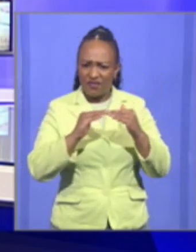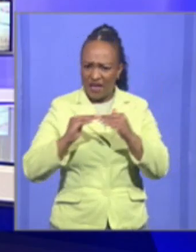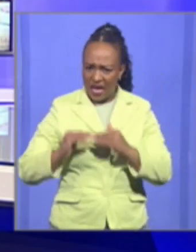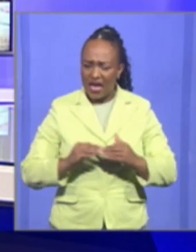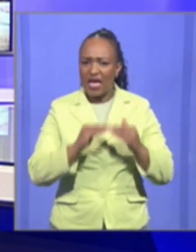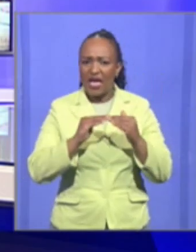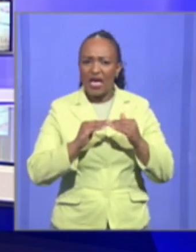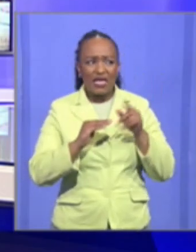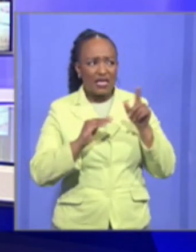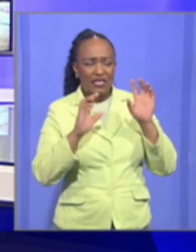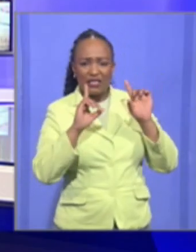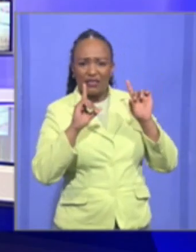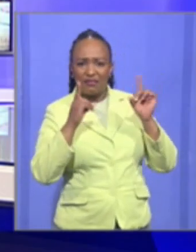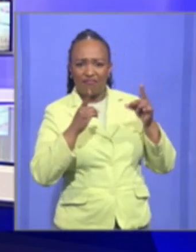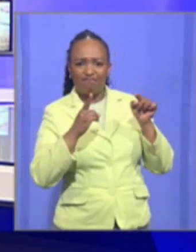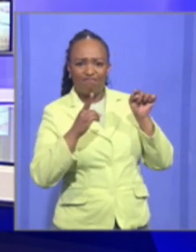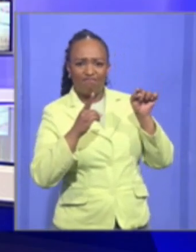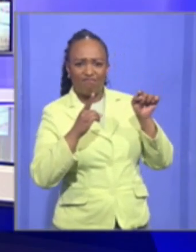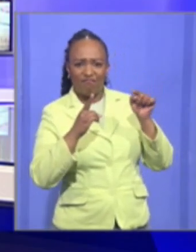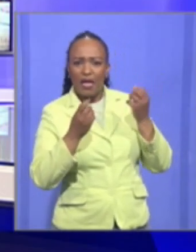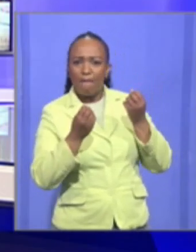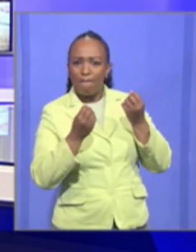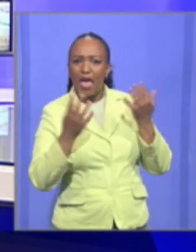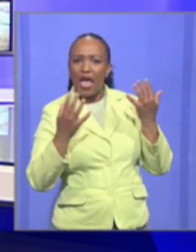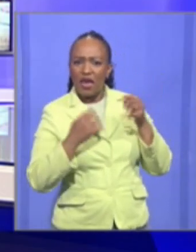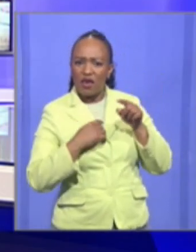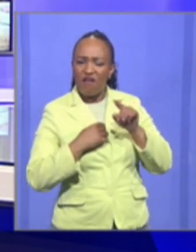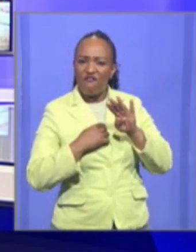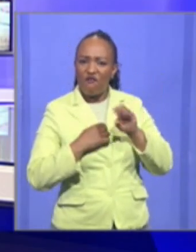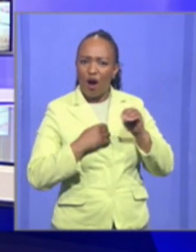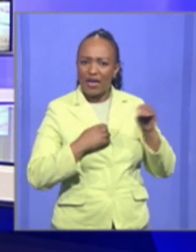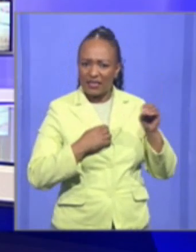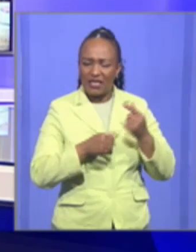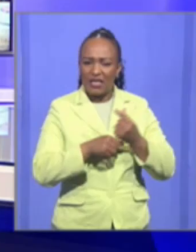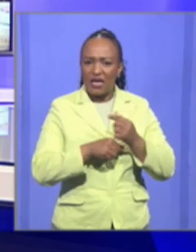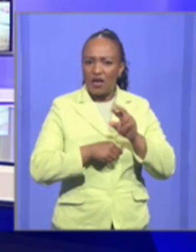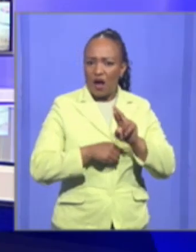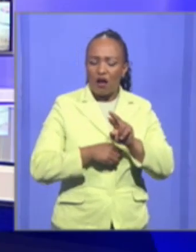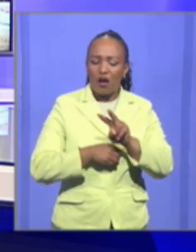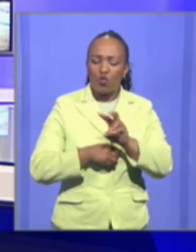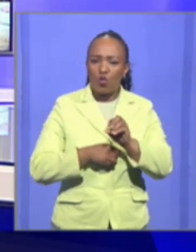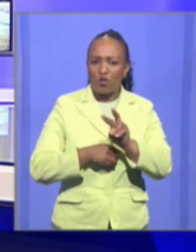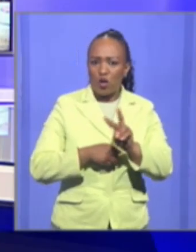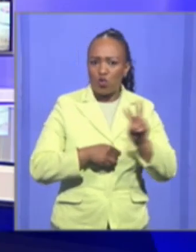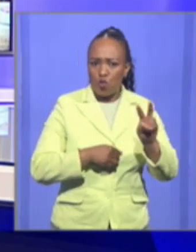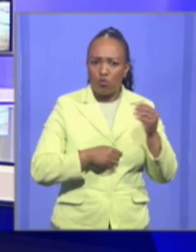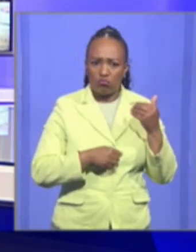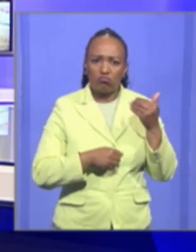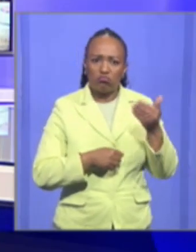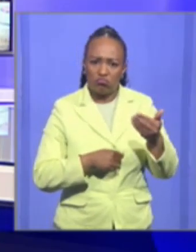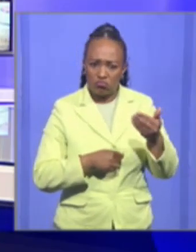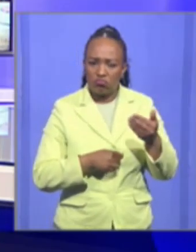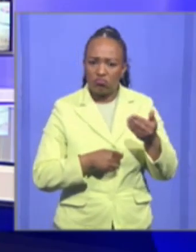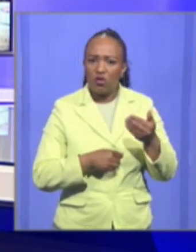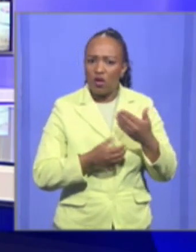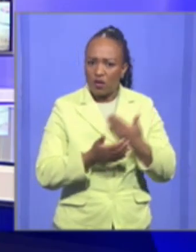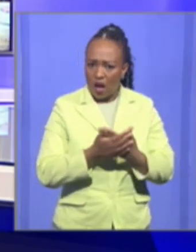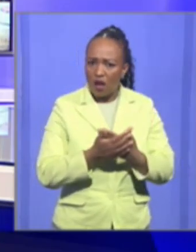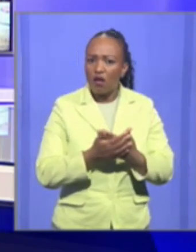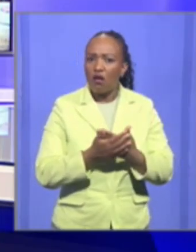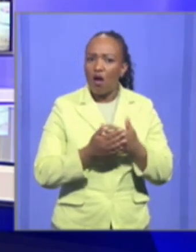kgoro e thwetše barutiši ba 400 ba Grade R ka 2022 fao ba kgonago go hwetša diputseletšo